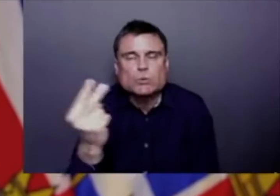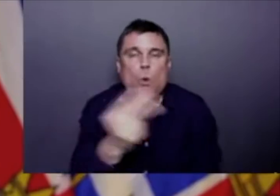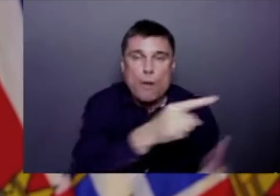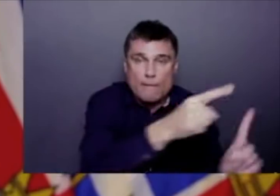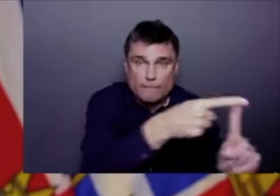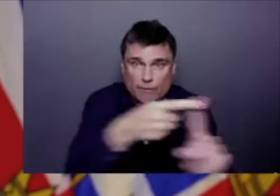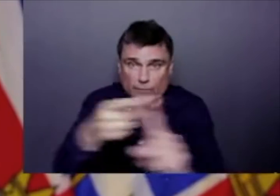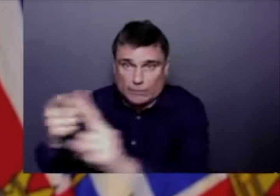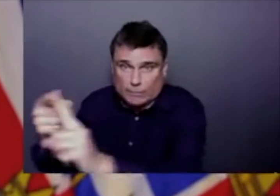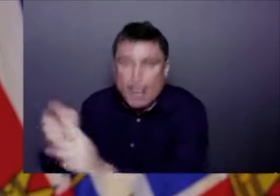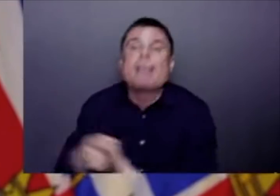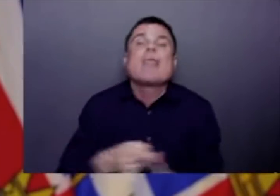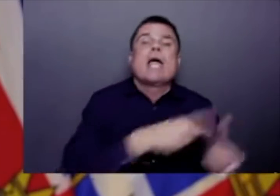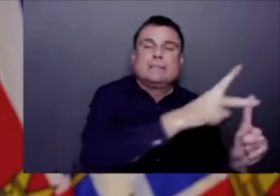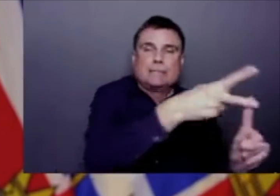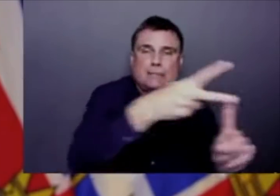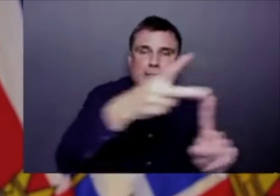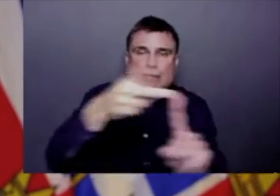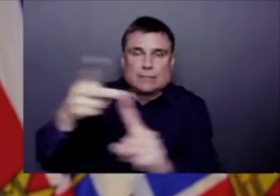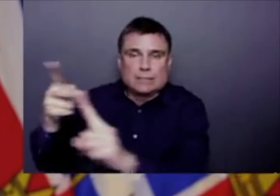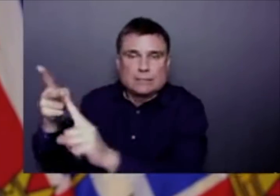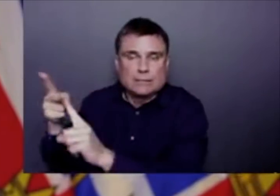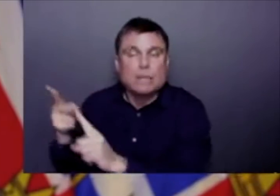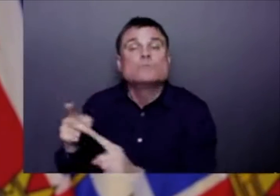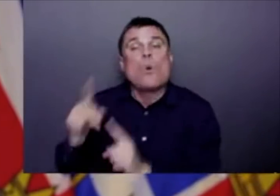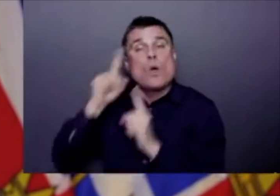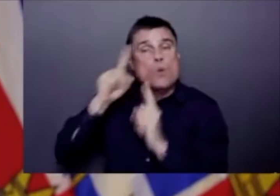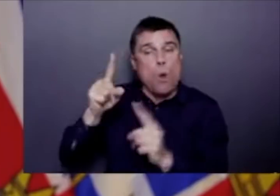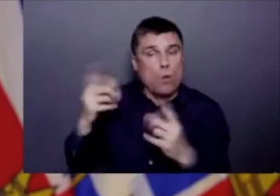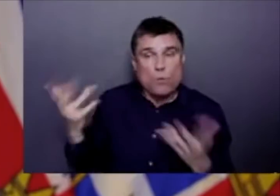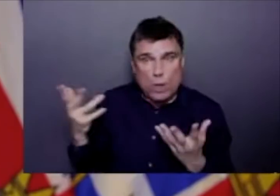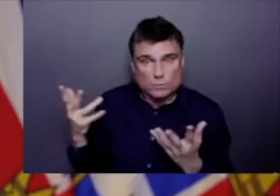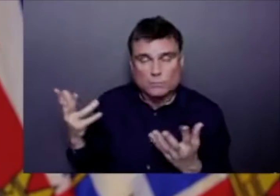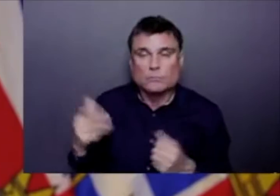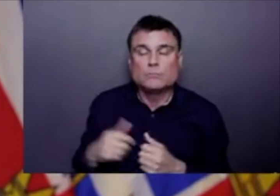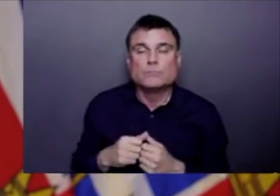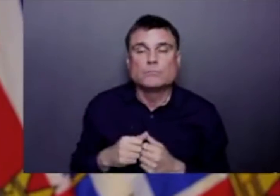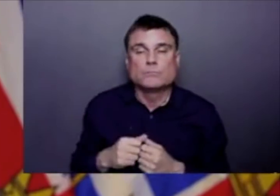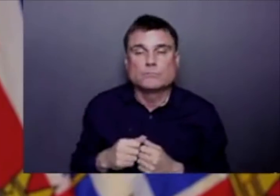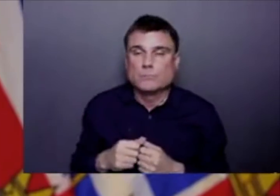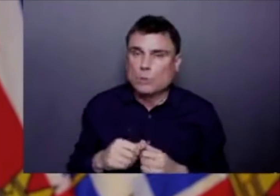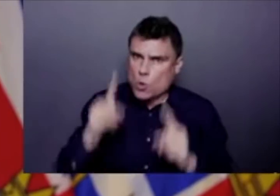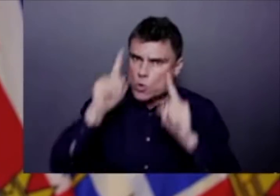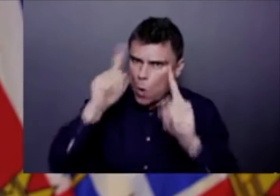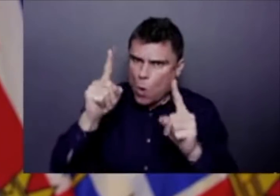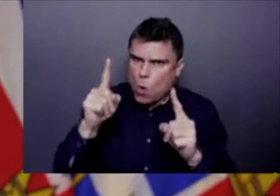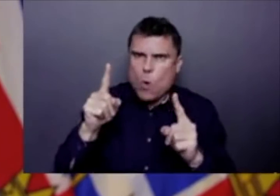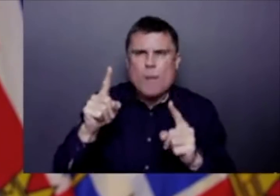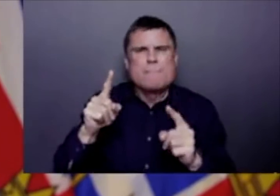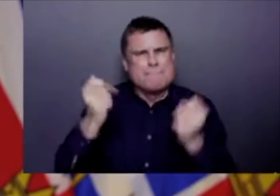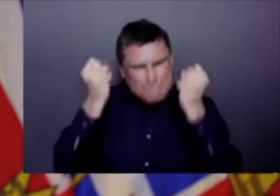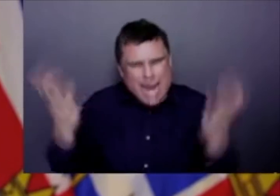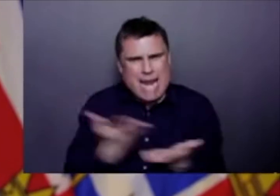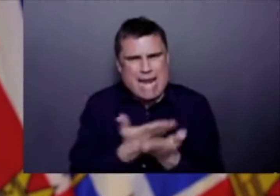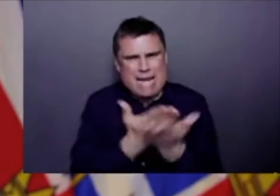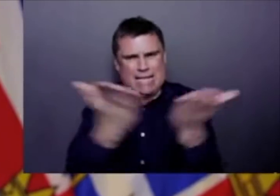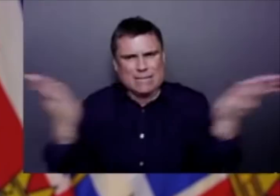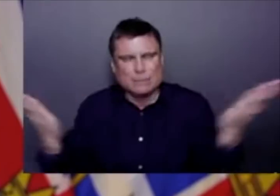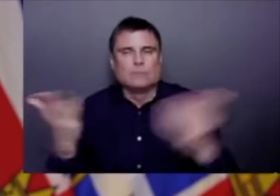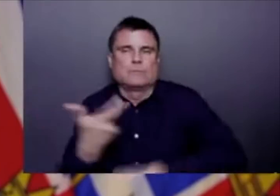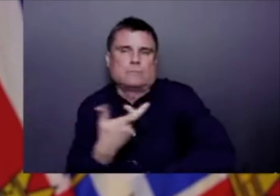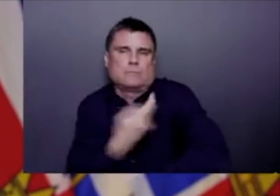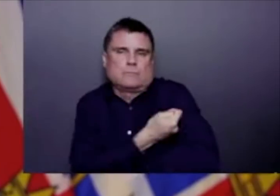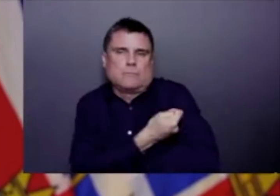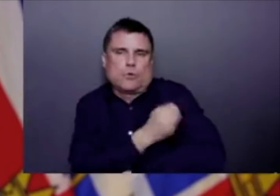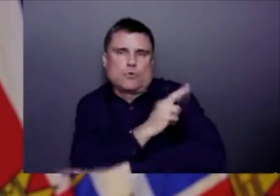that and protect over almost twice as many people as if we started giving the second